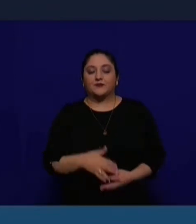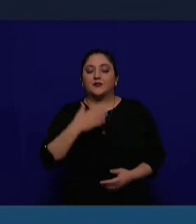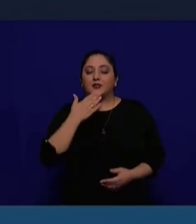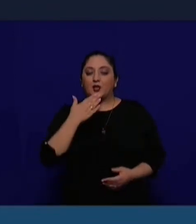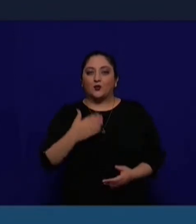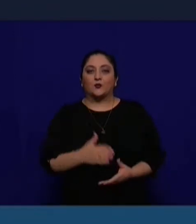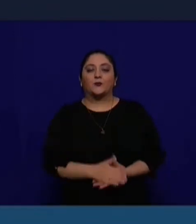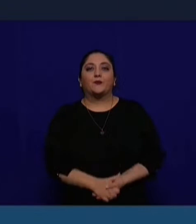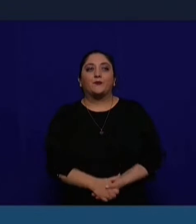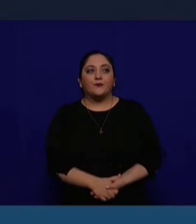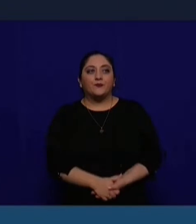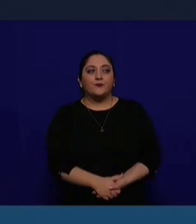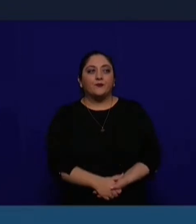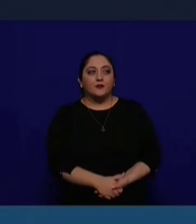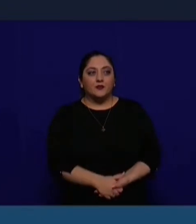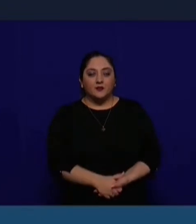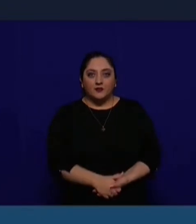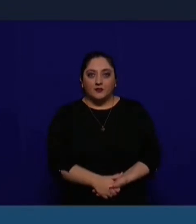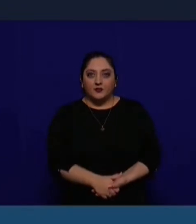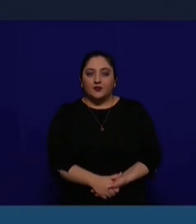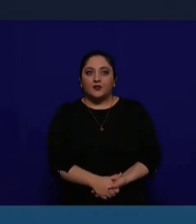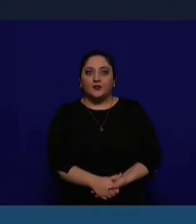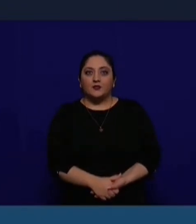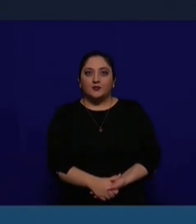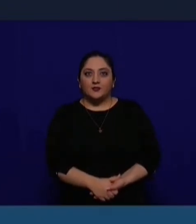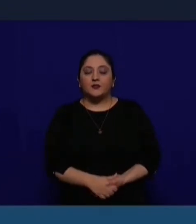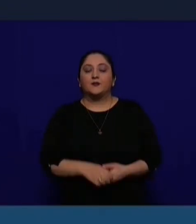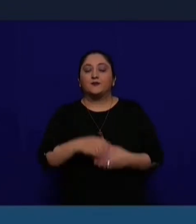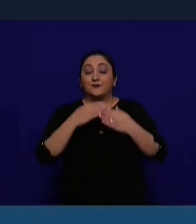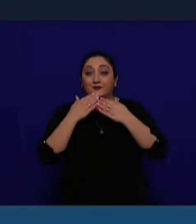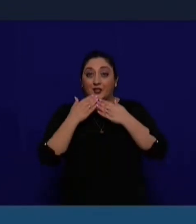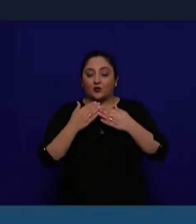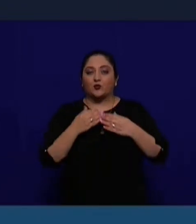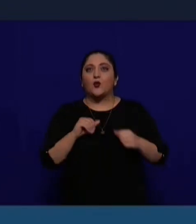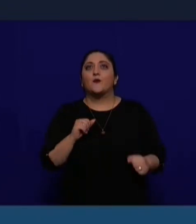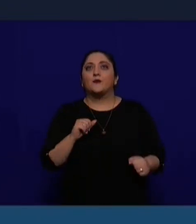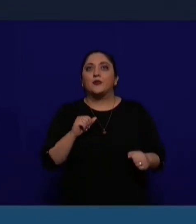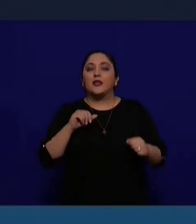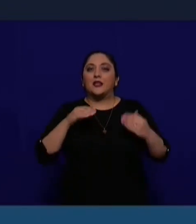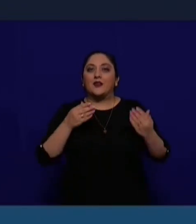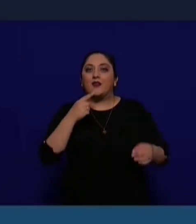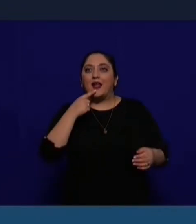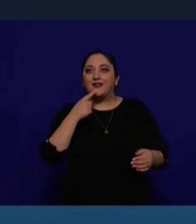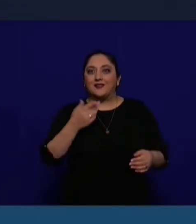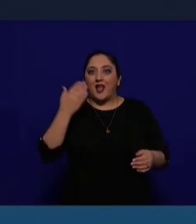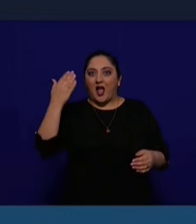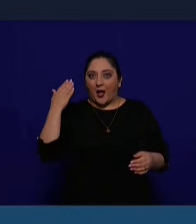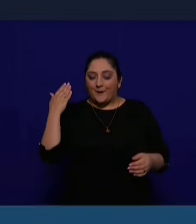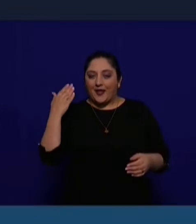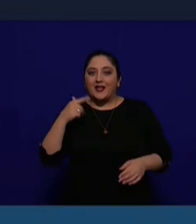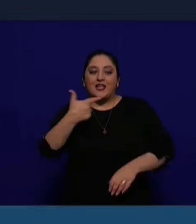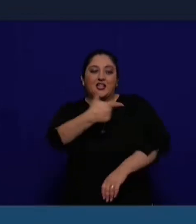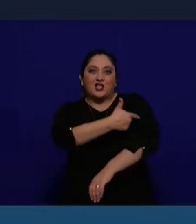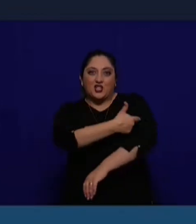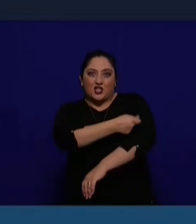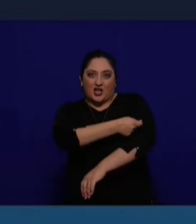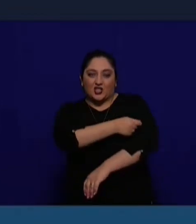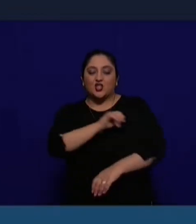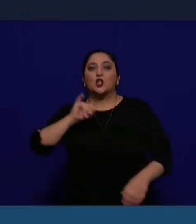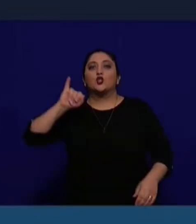Grazie ħafna tal-mistoqsijiet tiegħek. Bħalma konna semmejna il-vaccine li ħarġet il-kumpanija Johnson & Johnson li